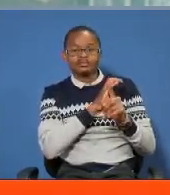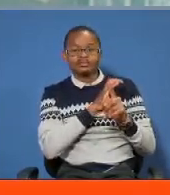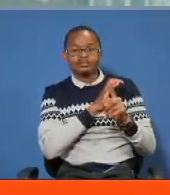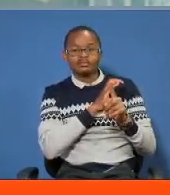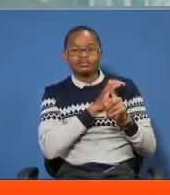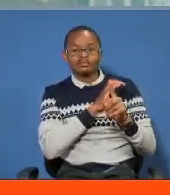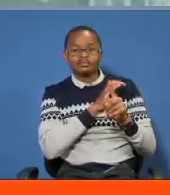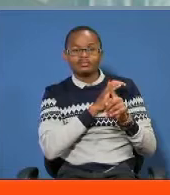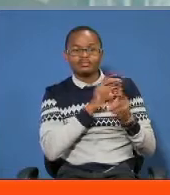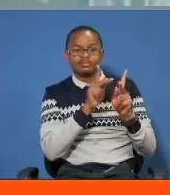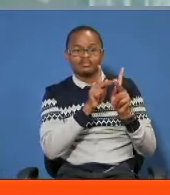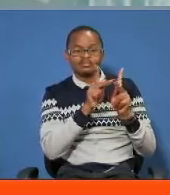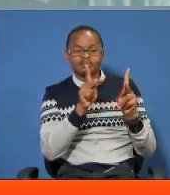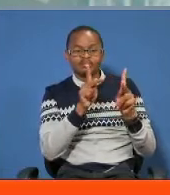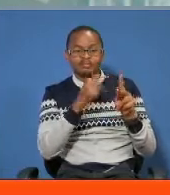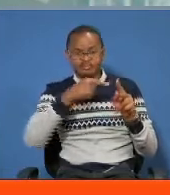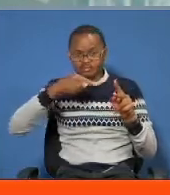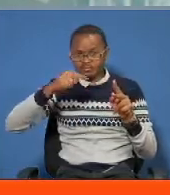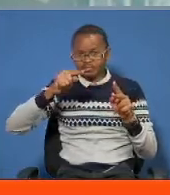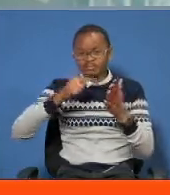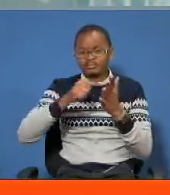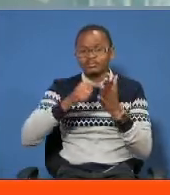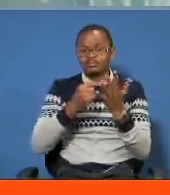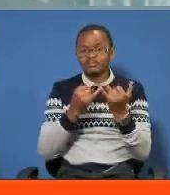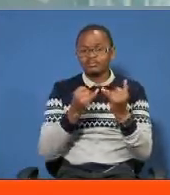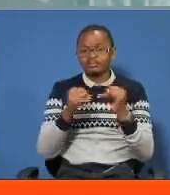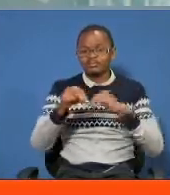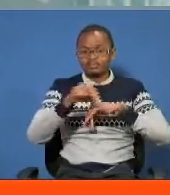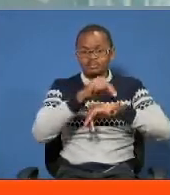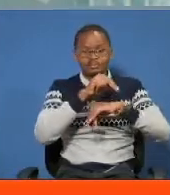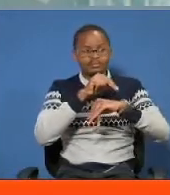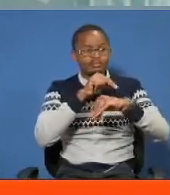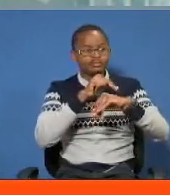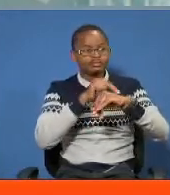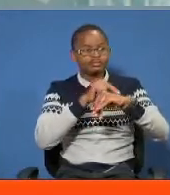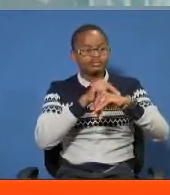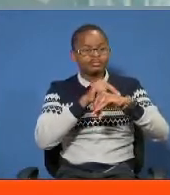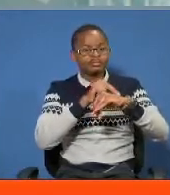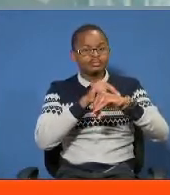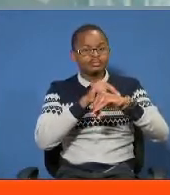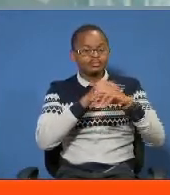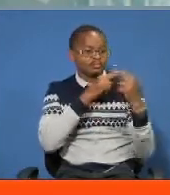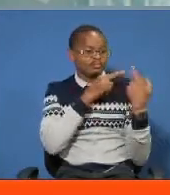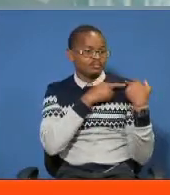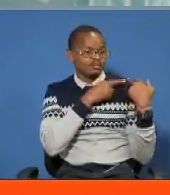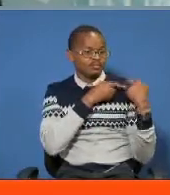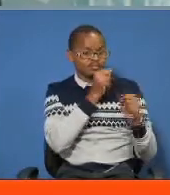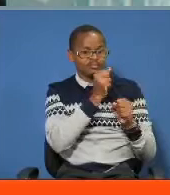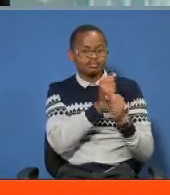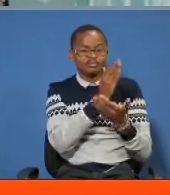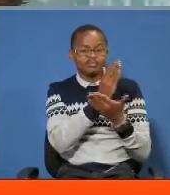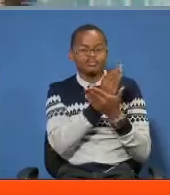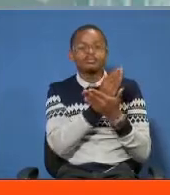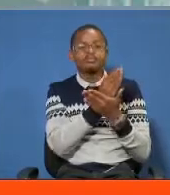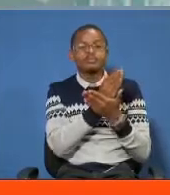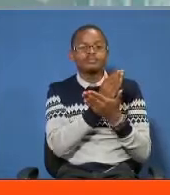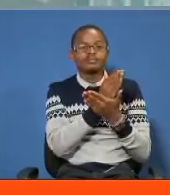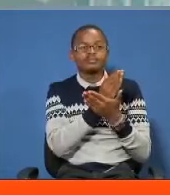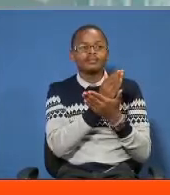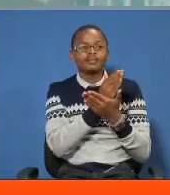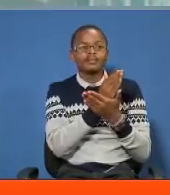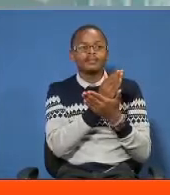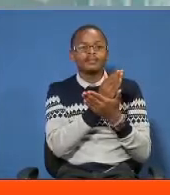ownership kind of like migrates. So very, very valid point. Now, as a national agency, our mandate is to try and make sure that we